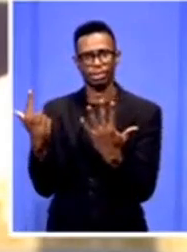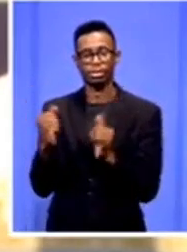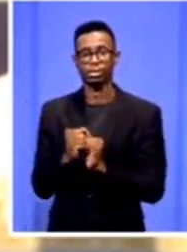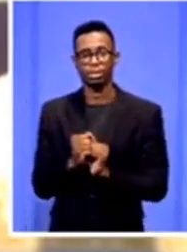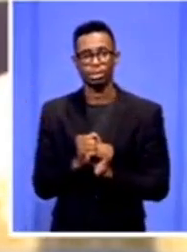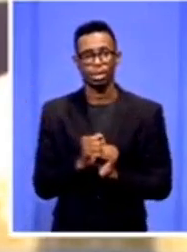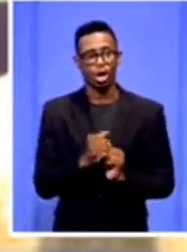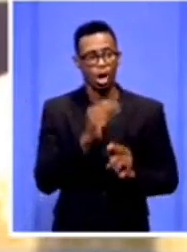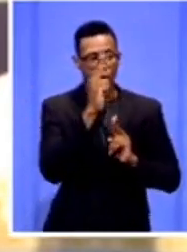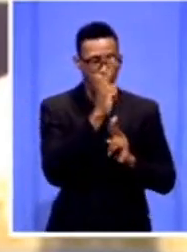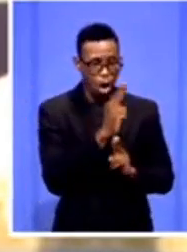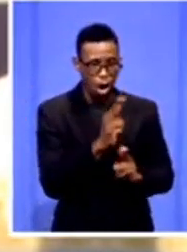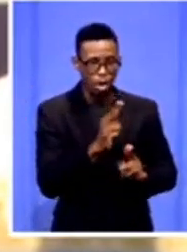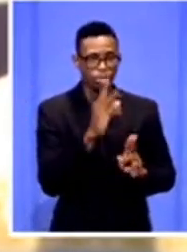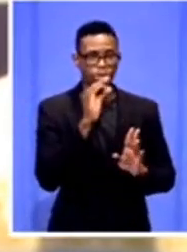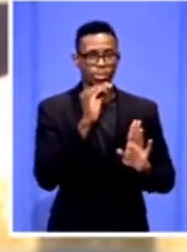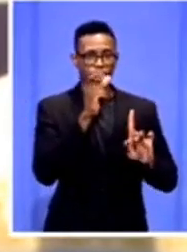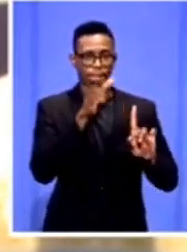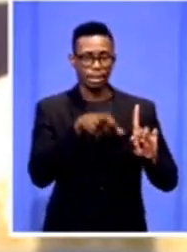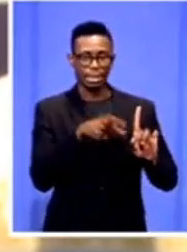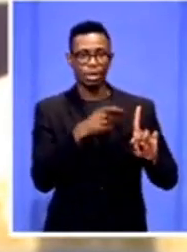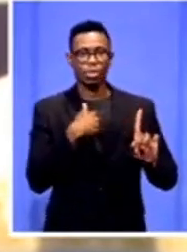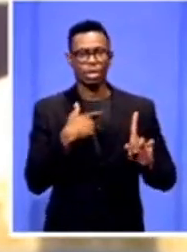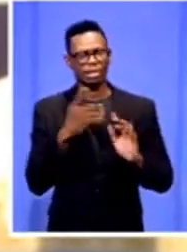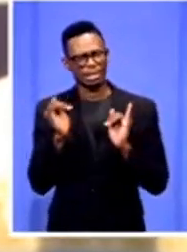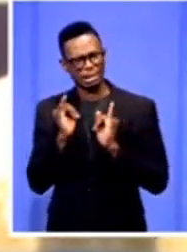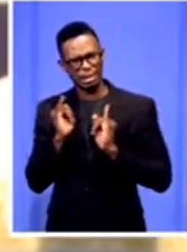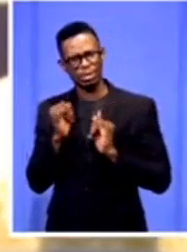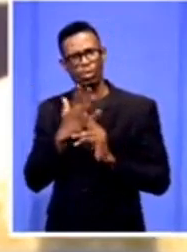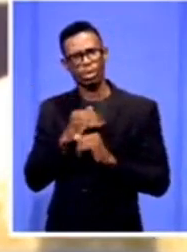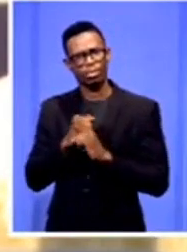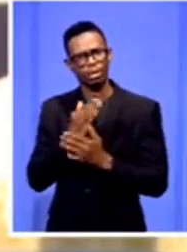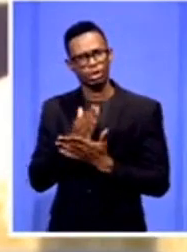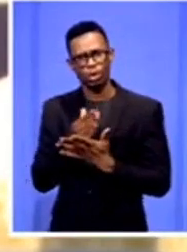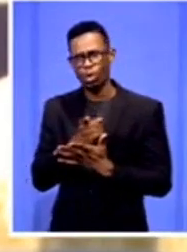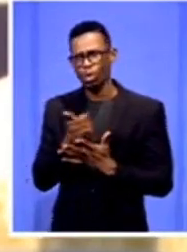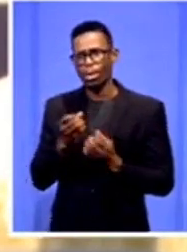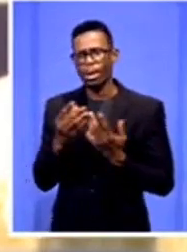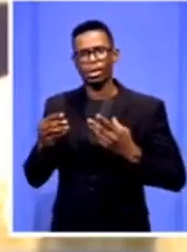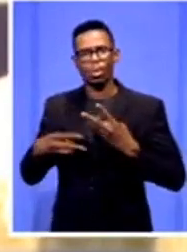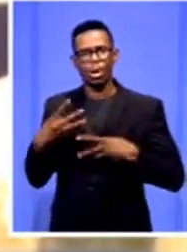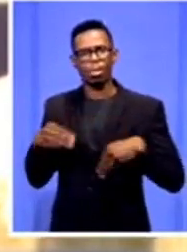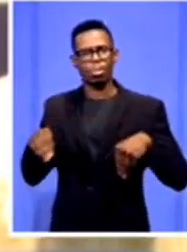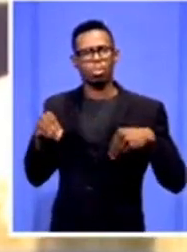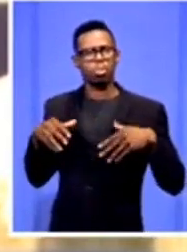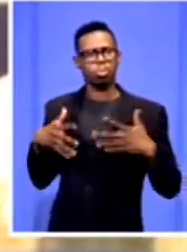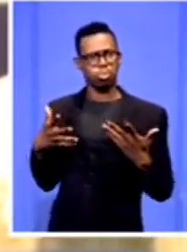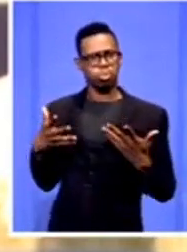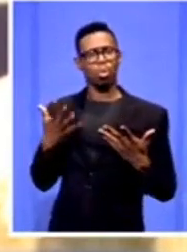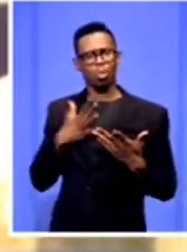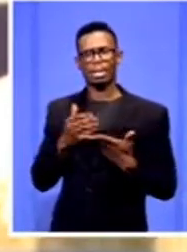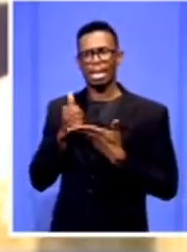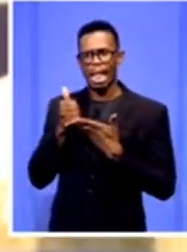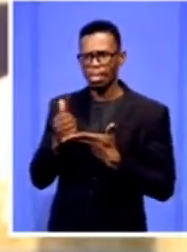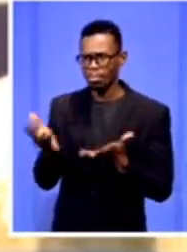unemployment, poverty, and inequality. Our priority is the masses of our